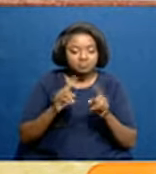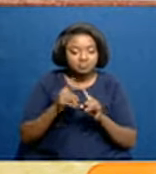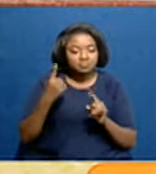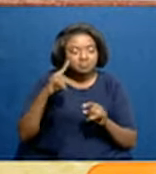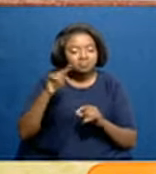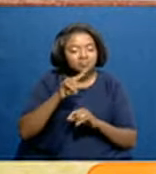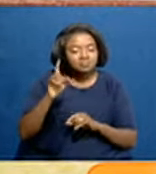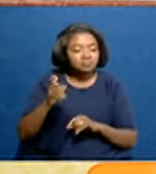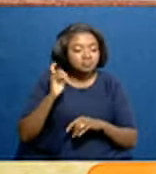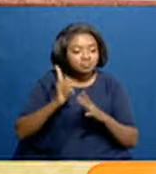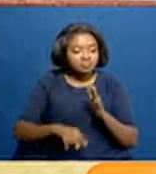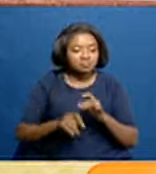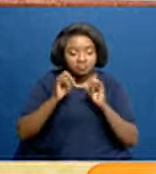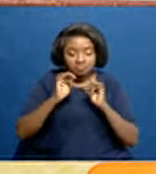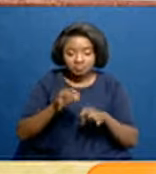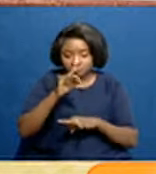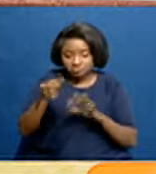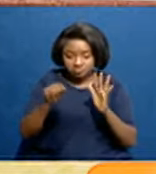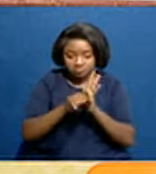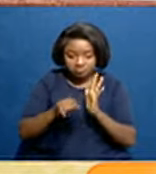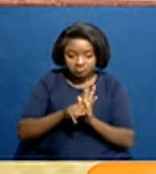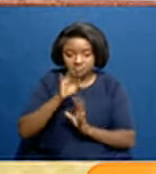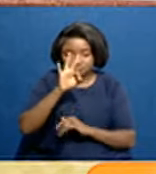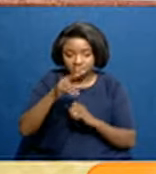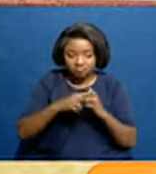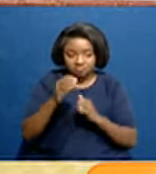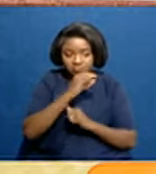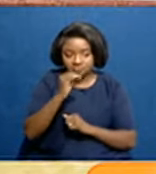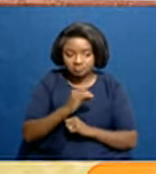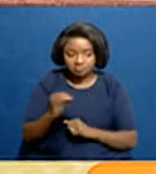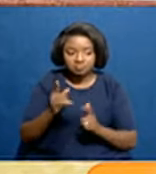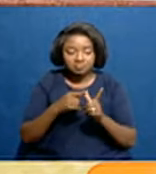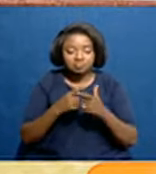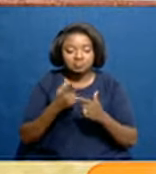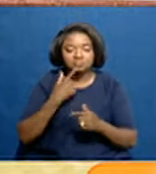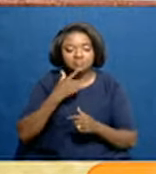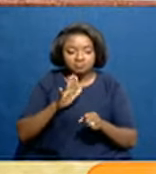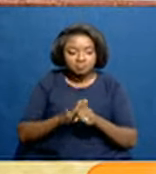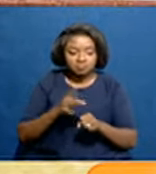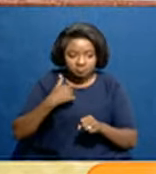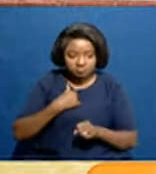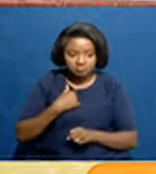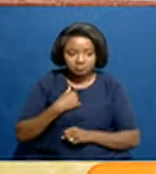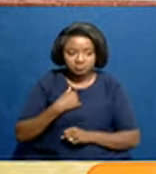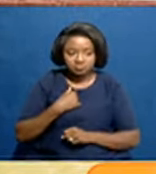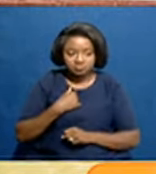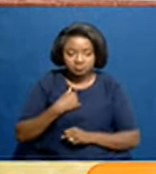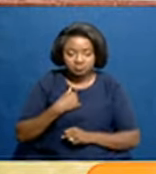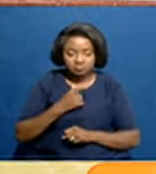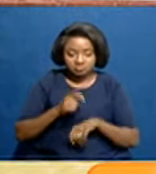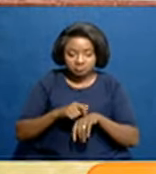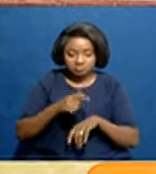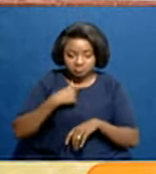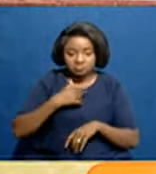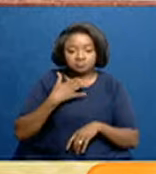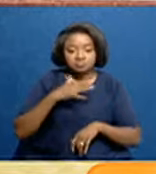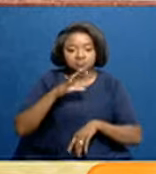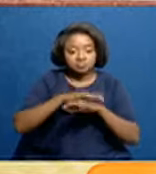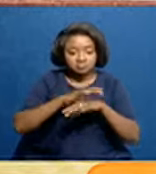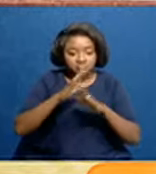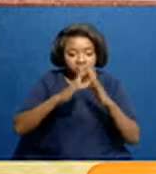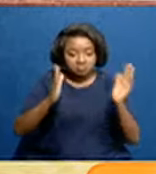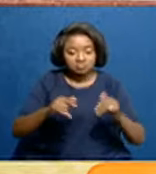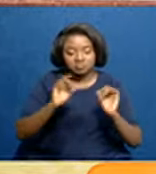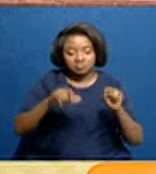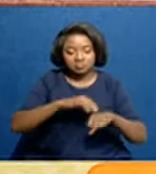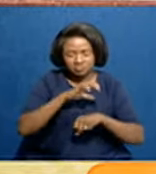is, if you are deducting 37%, then guarantee me that when I want a house, I'll get. When I